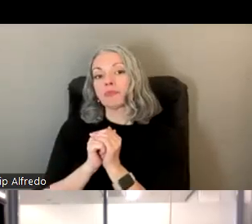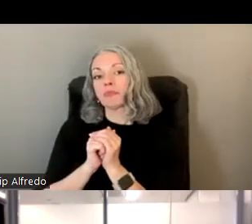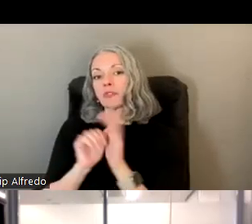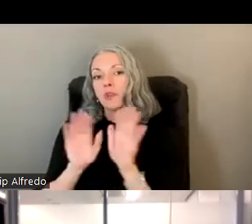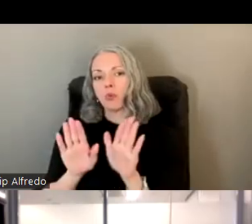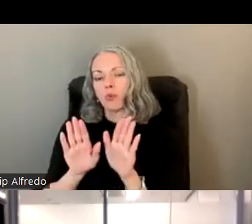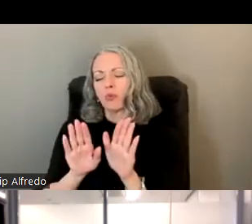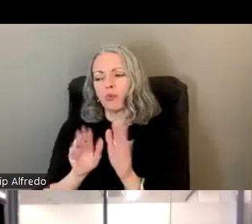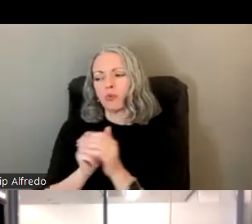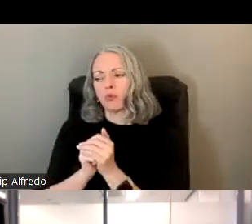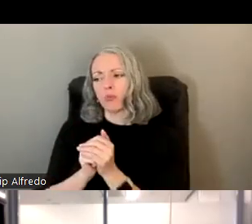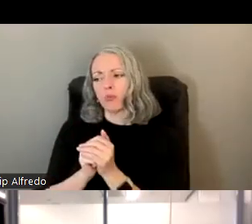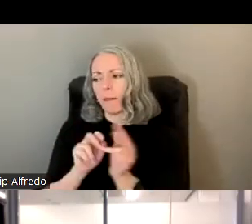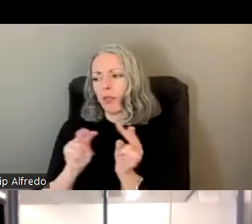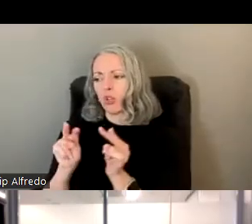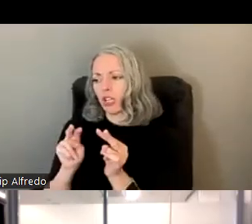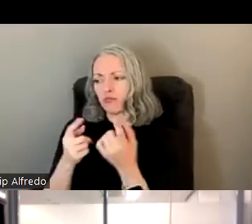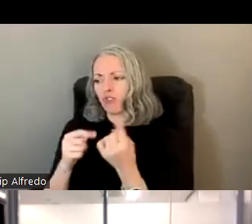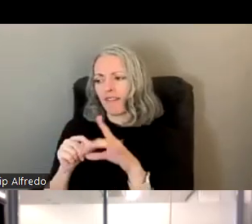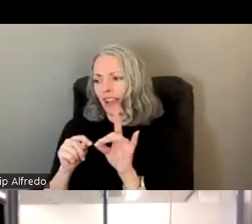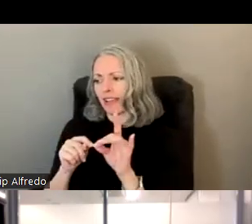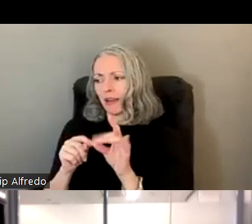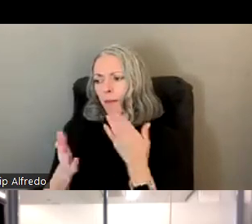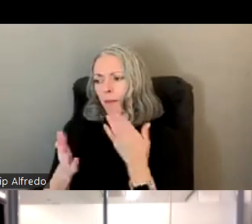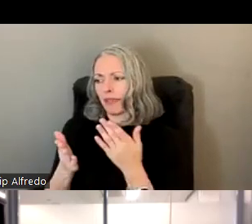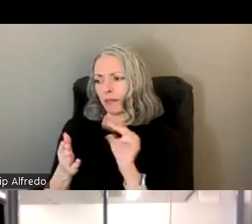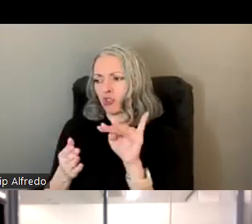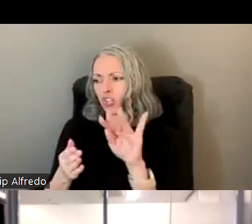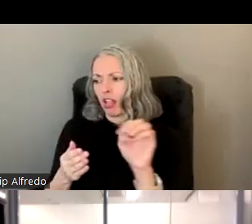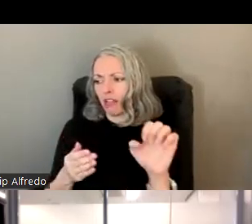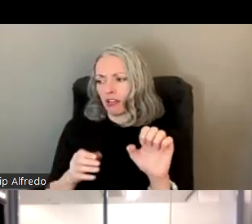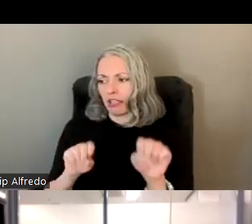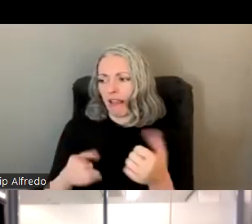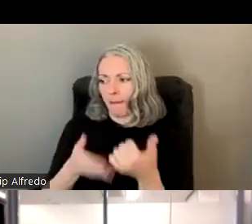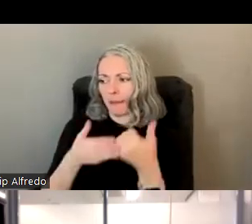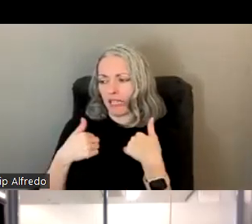Where is Michelle? Do you want to help me find the other ones? So